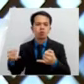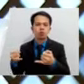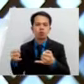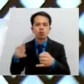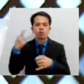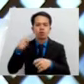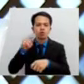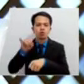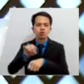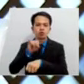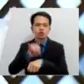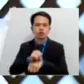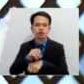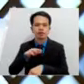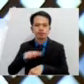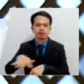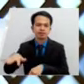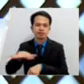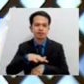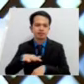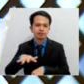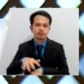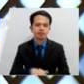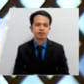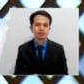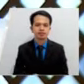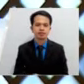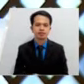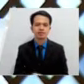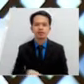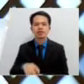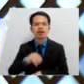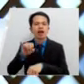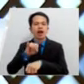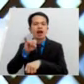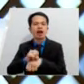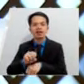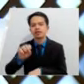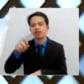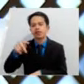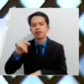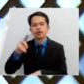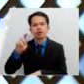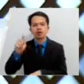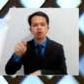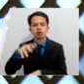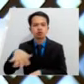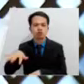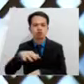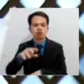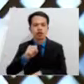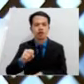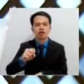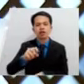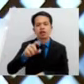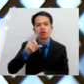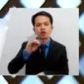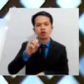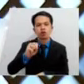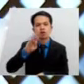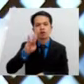now identified as Panakot Shoal, now Scarborough Shoal, and Los Bajos de Paragua, Spratly